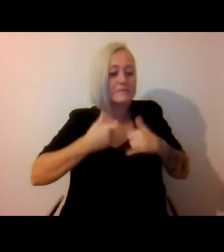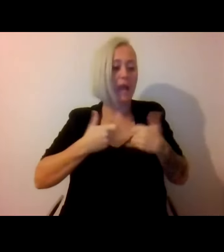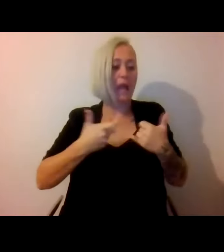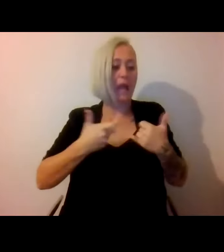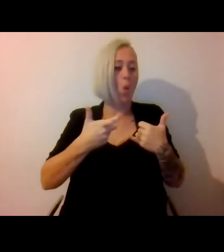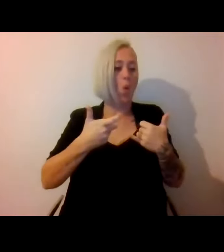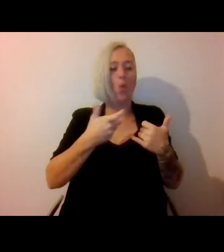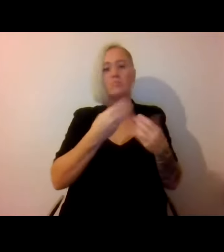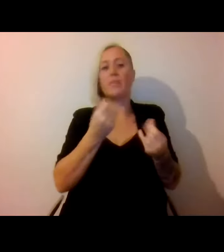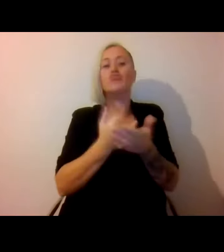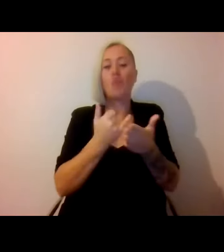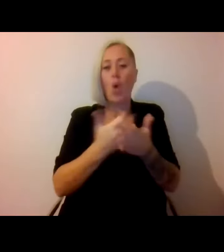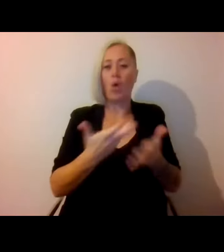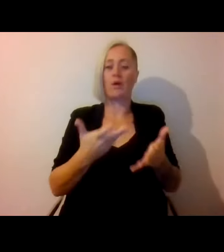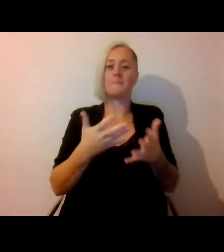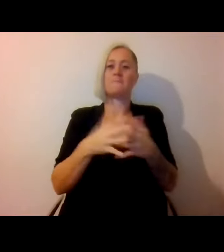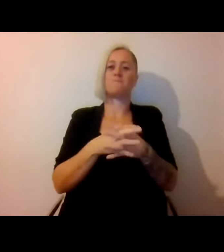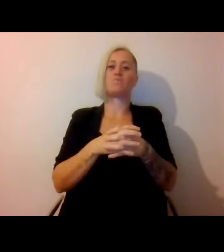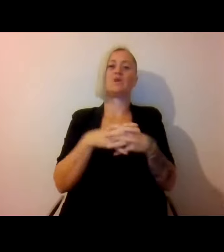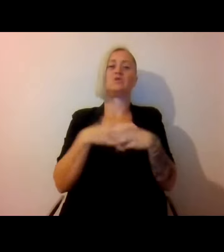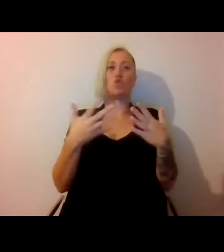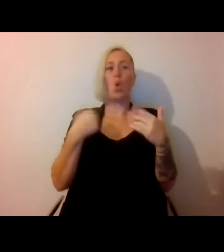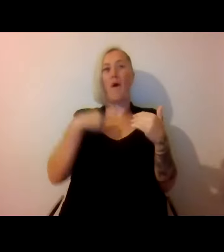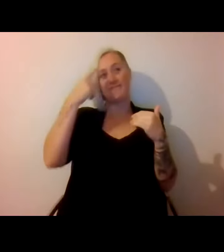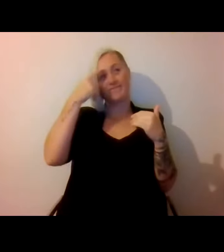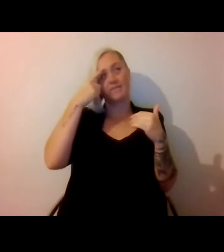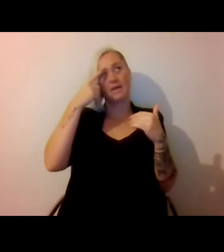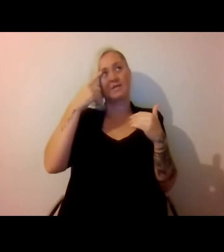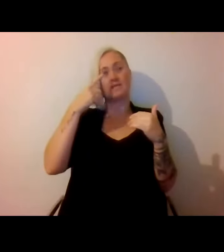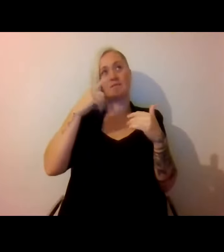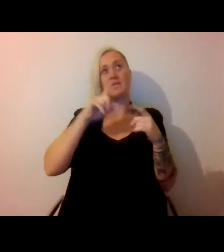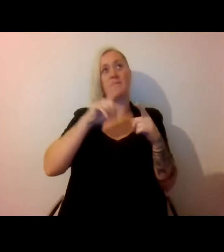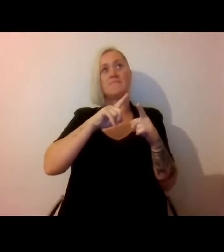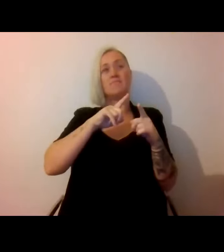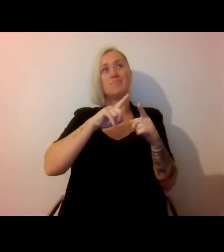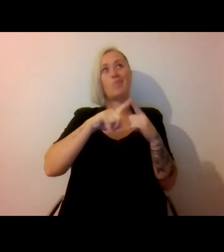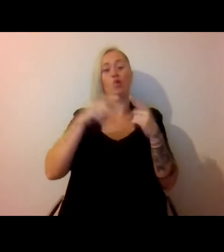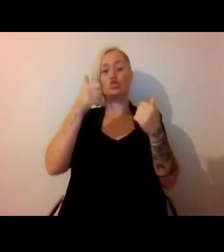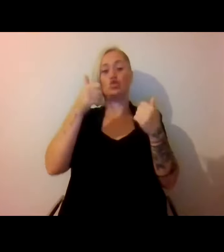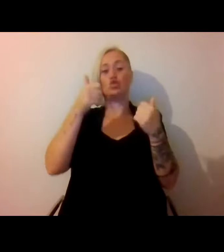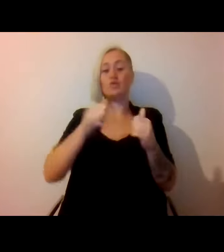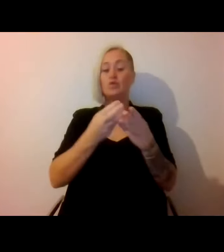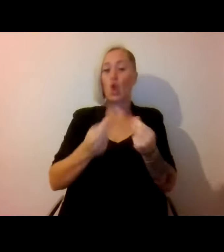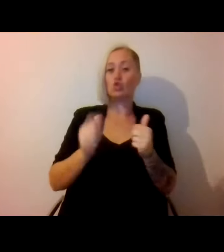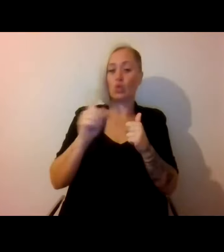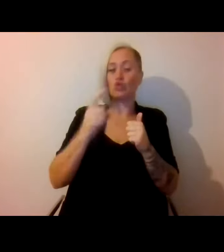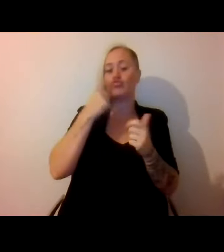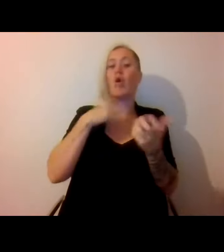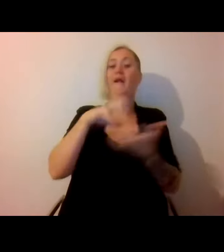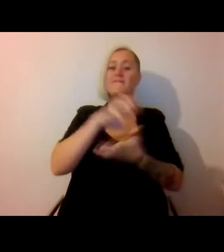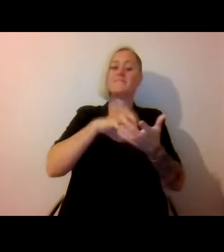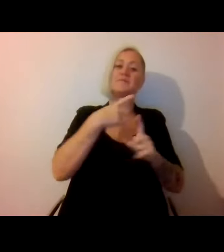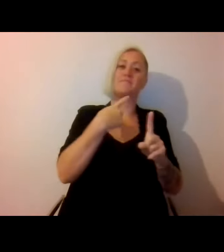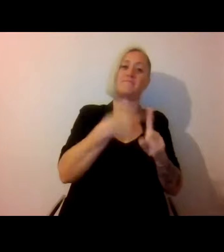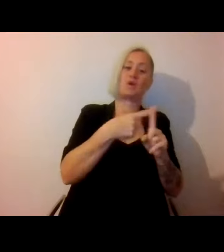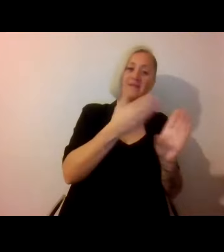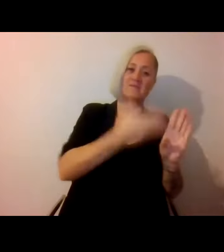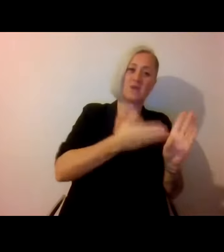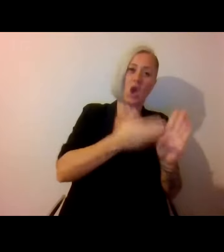I suggested the most useful solution is try and have a mix of positive psychology and